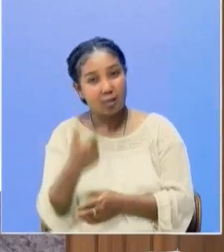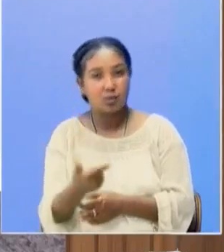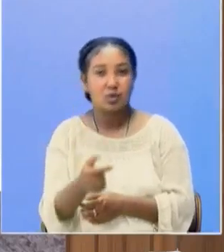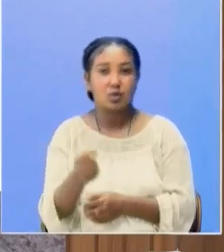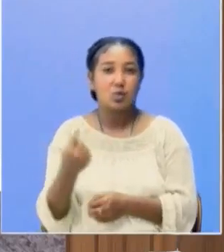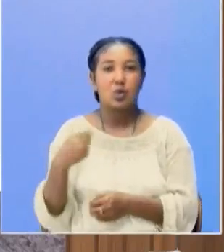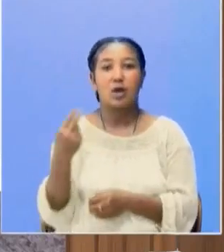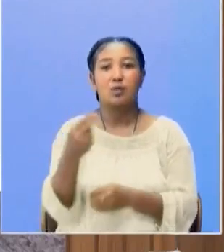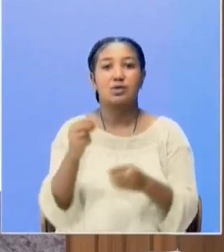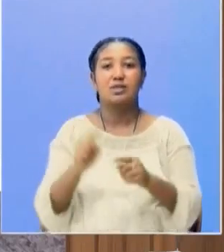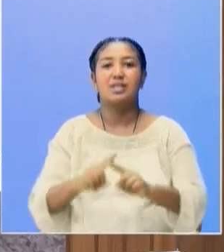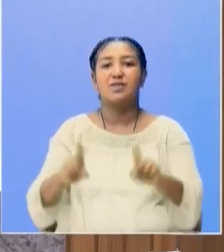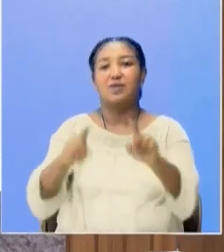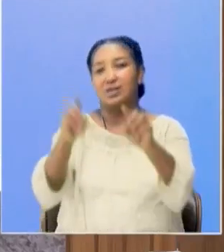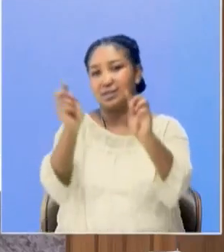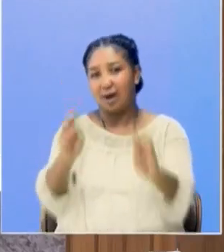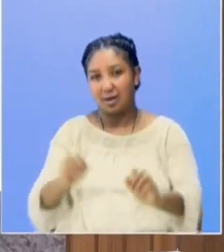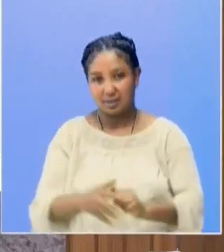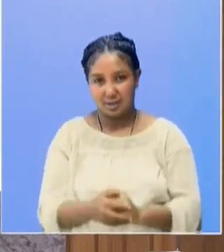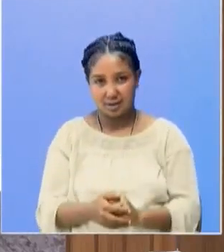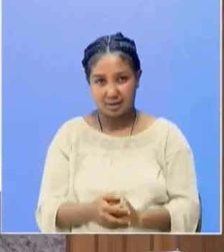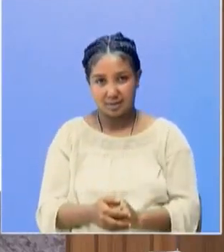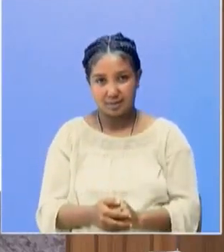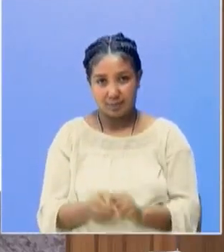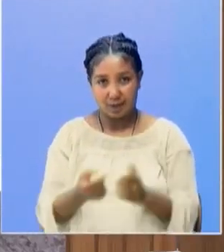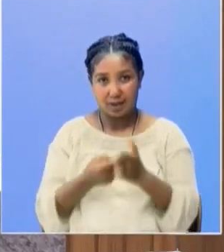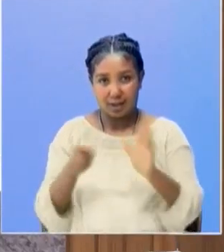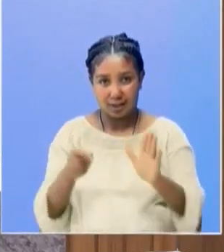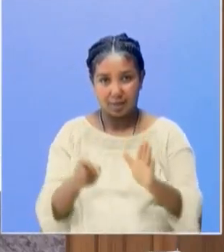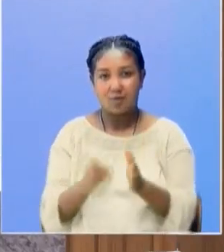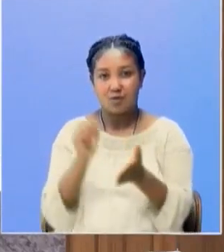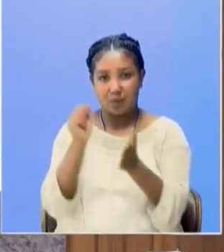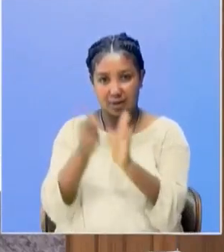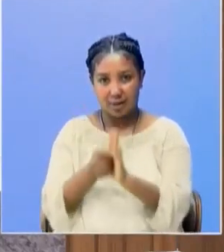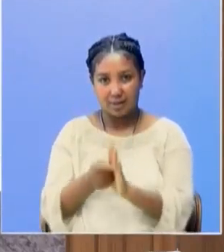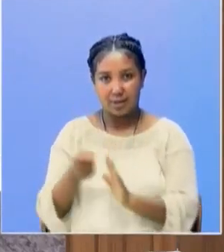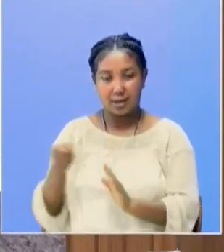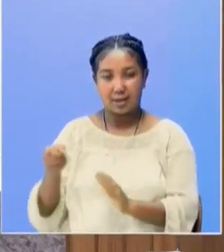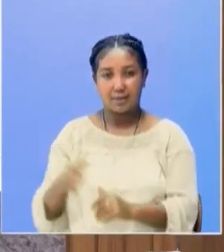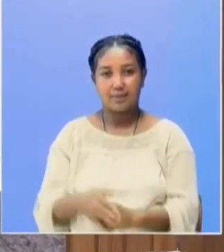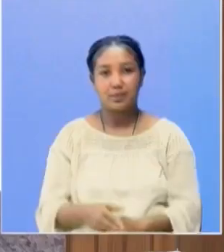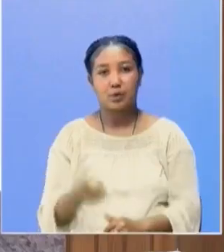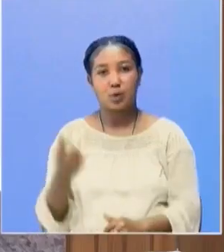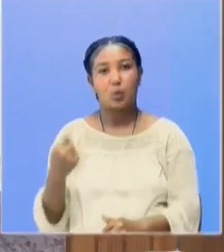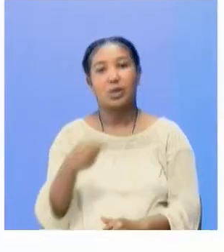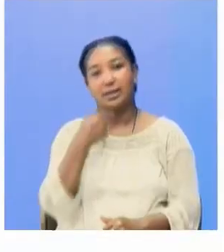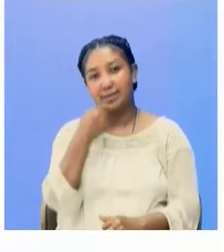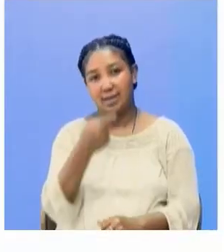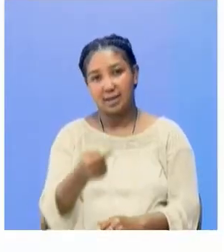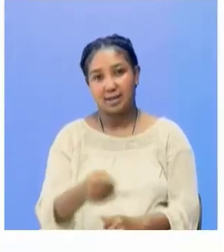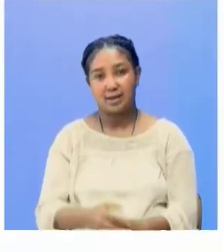we can use different structure. Is it clear? For example here, we can say